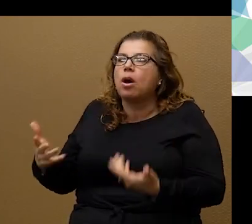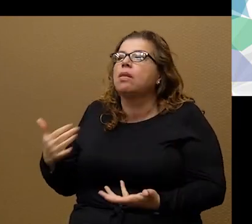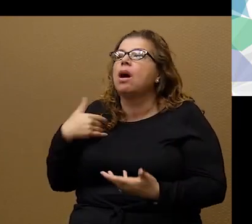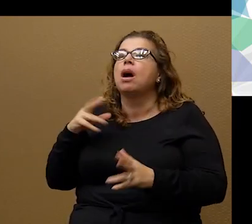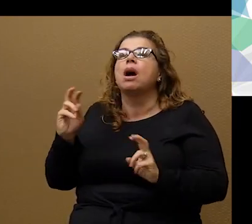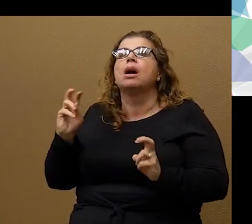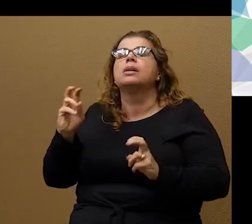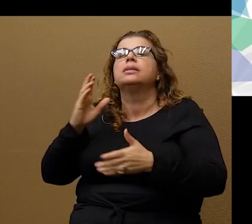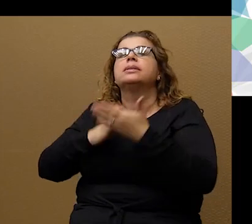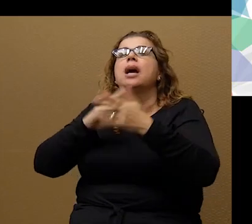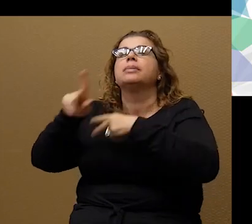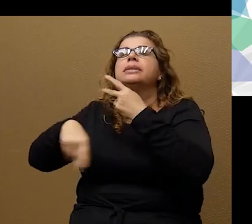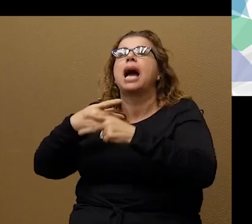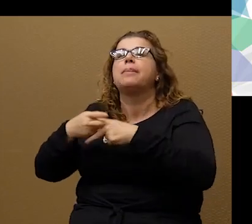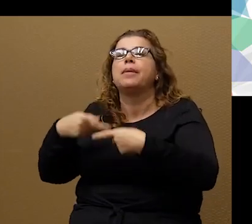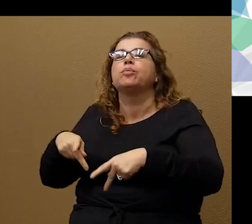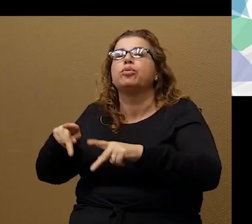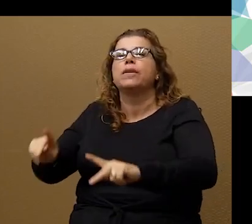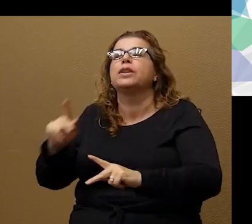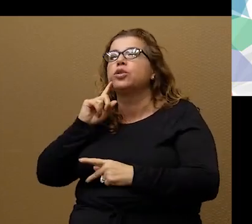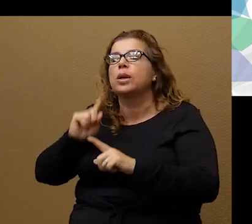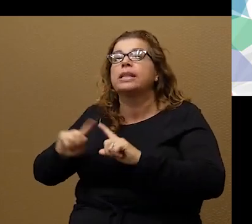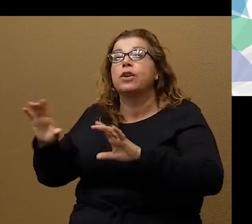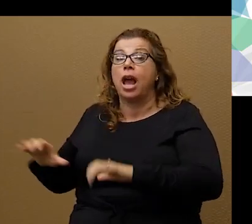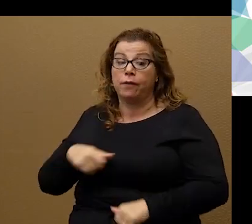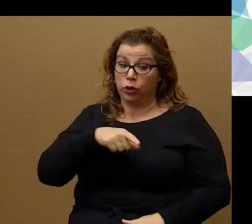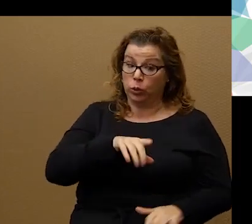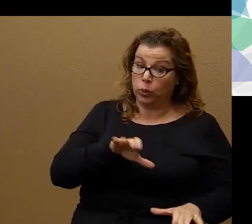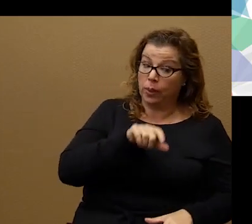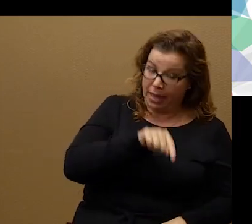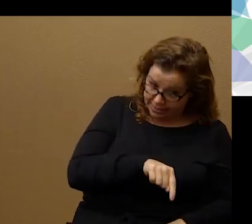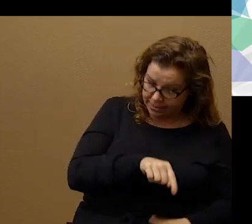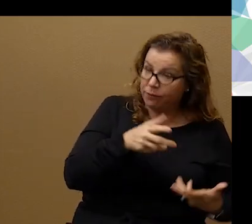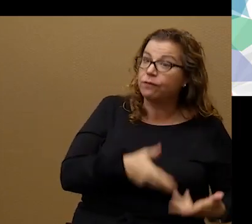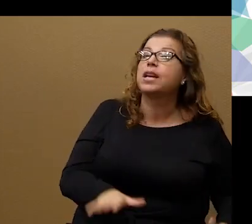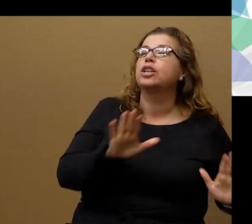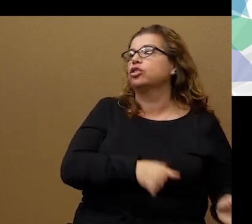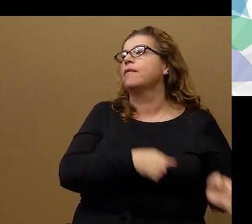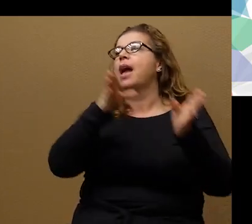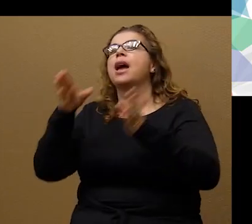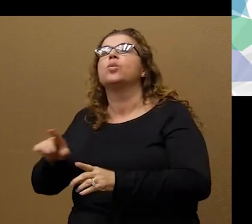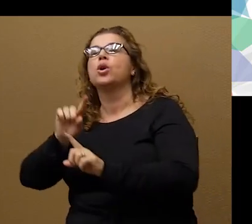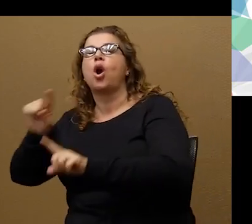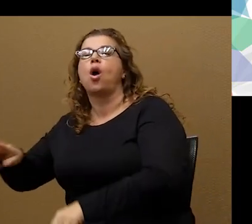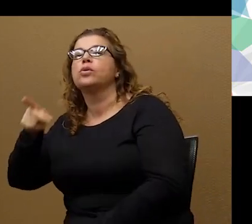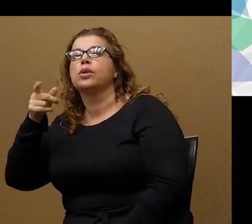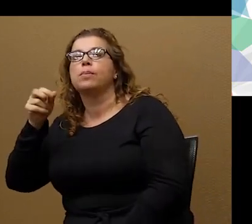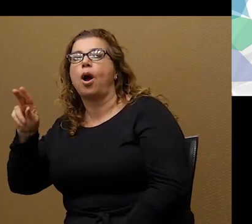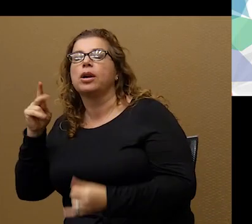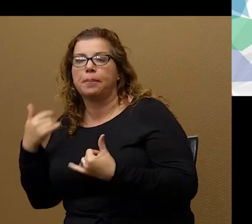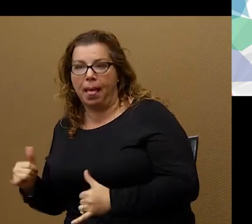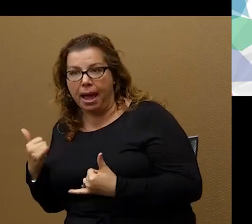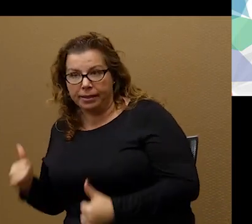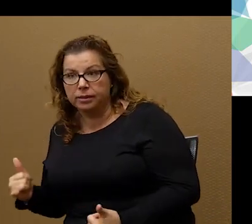you know, if we get to do this, then we get to go to the playground for a little bit. If we do this, then